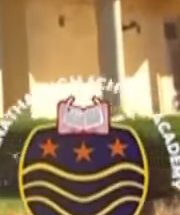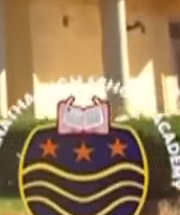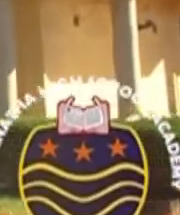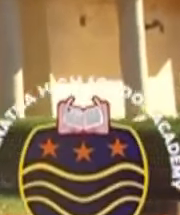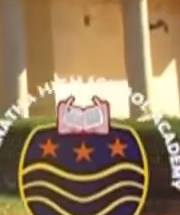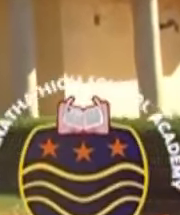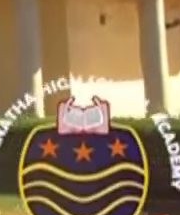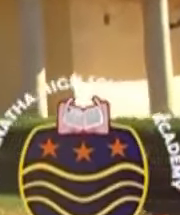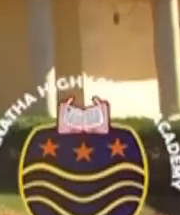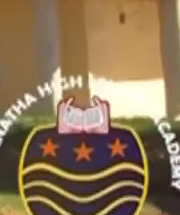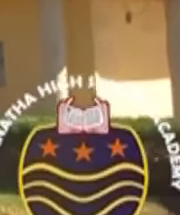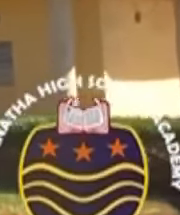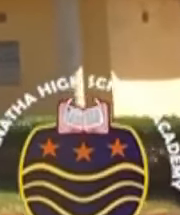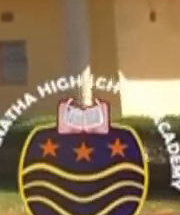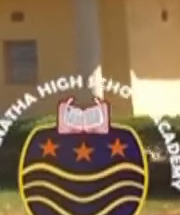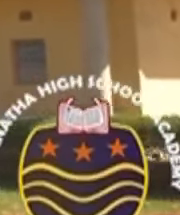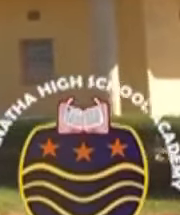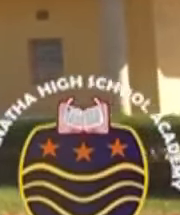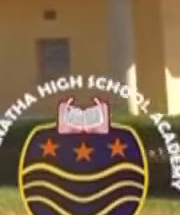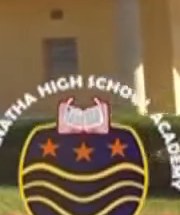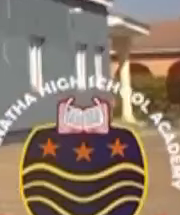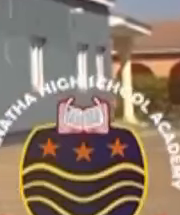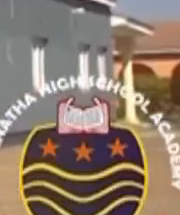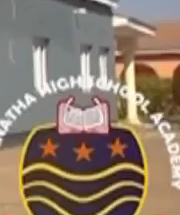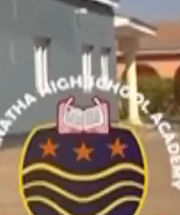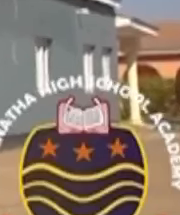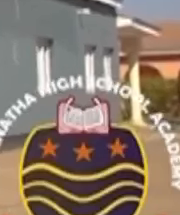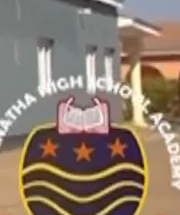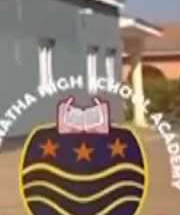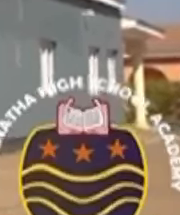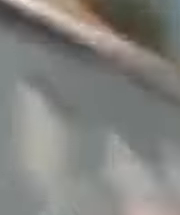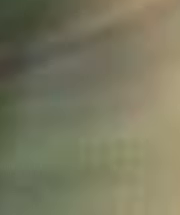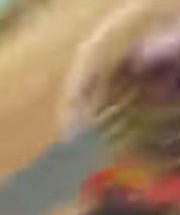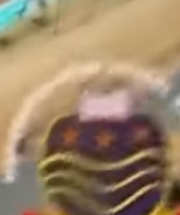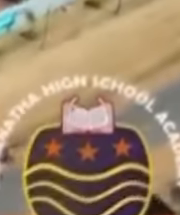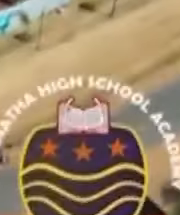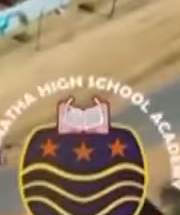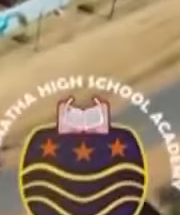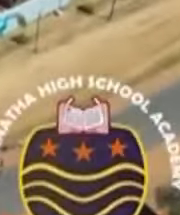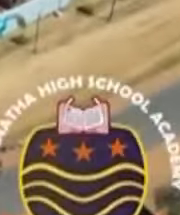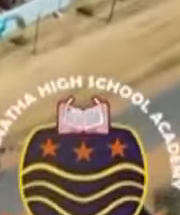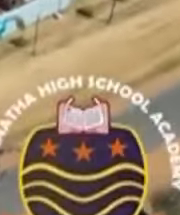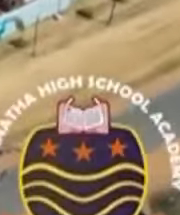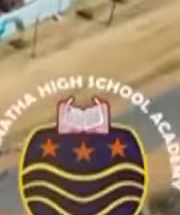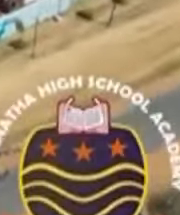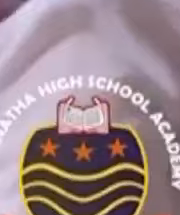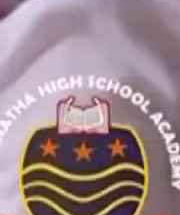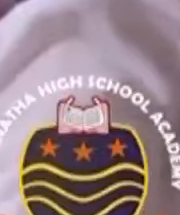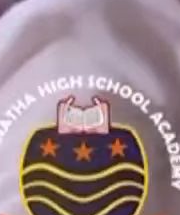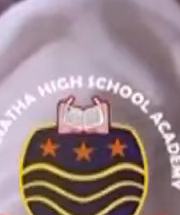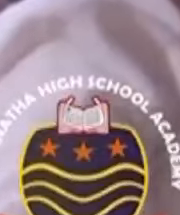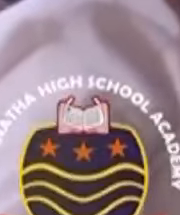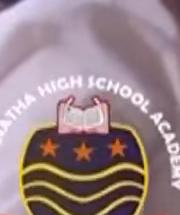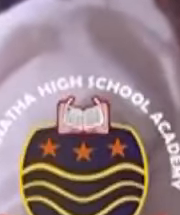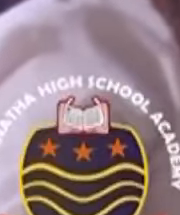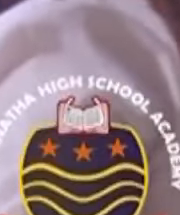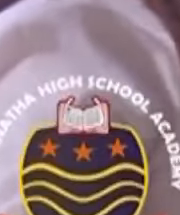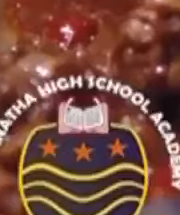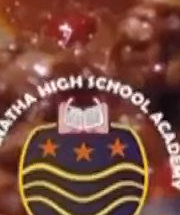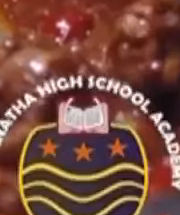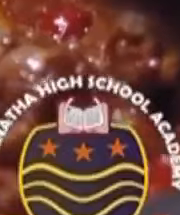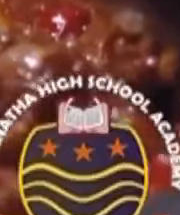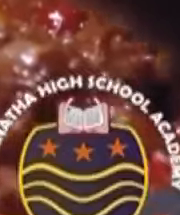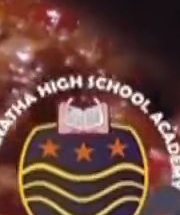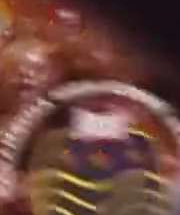ndi abuina kwa mbili, 50 kilometers, kuchoka ya kunilongwe, pampone na peni pacha, patani mbole mbole motel. Chakuja ndi hotel